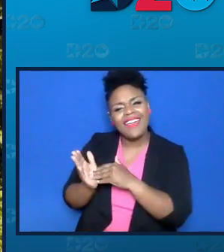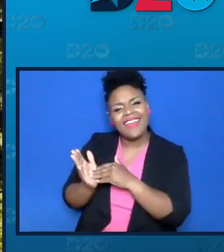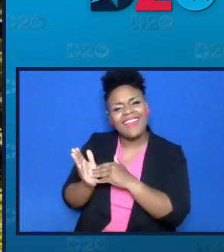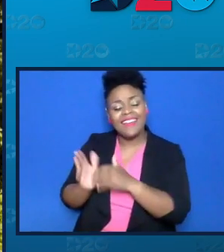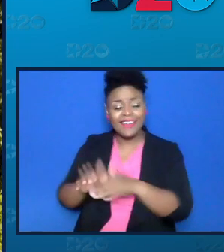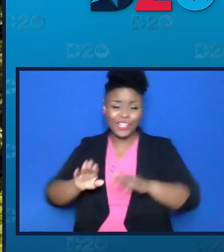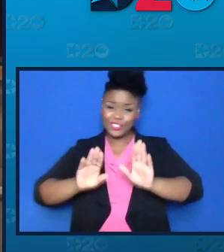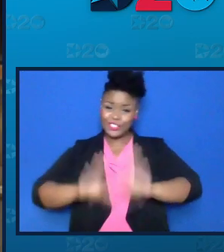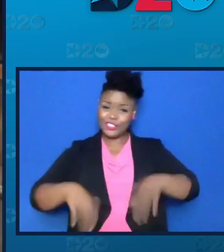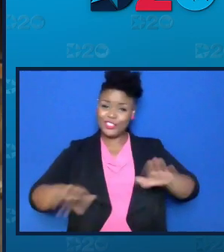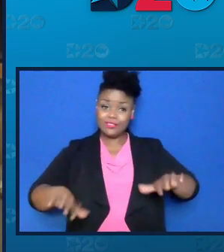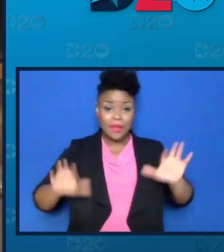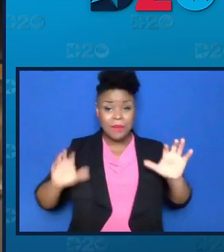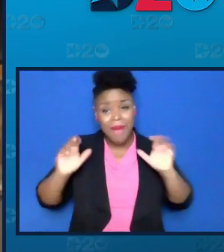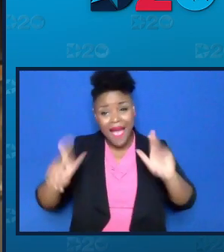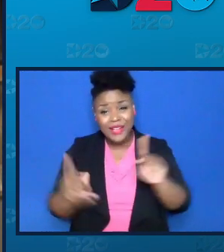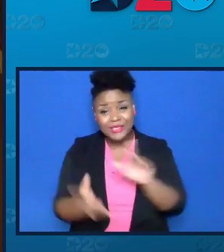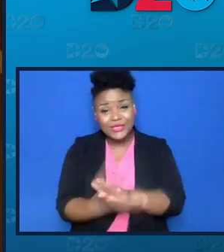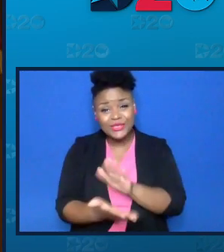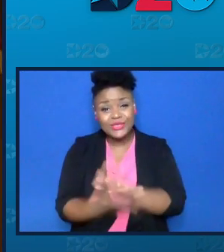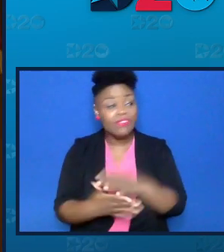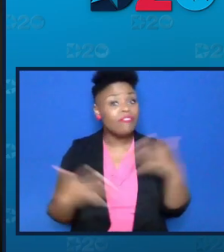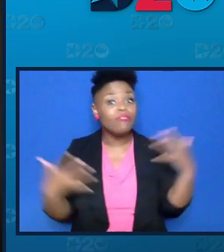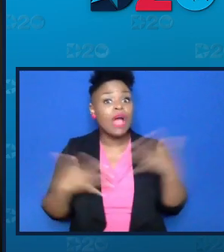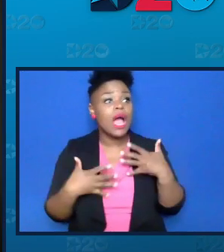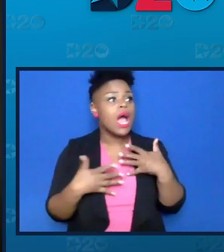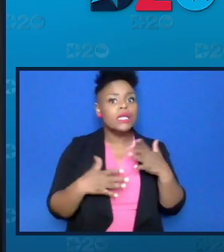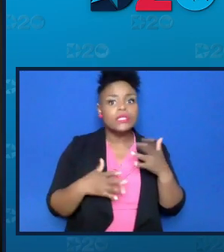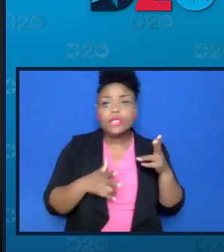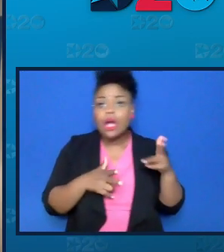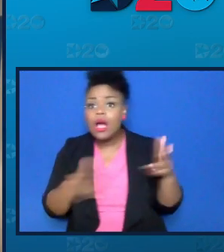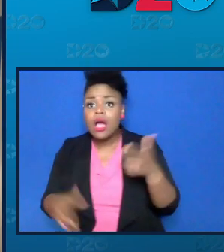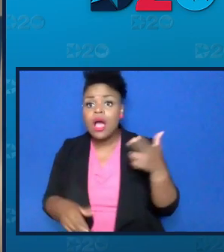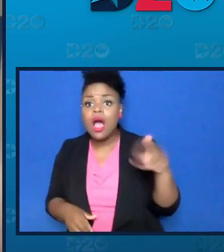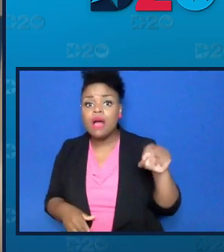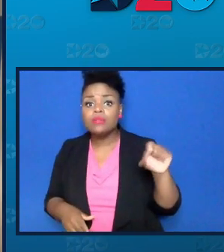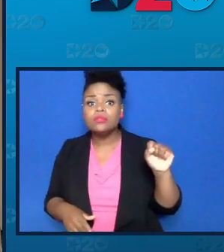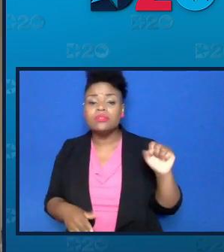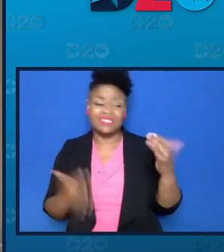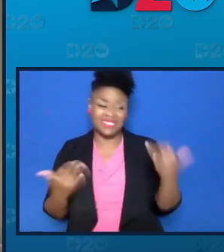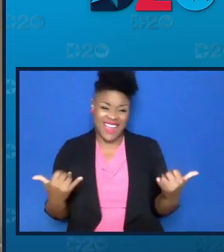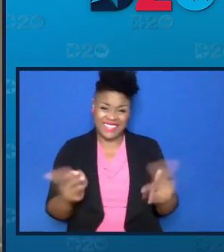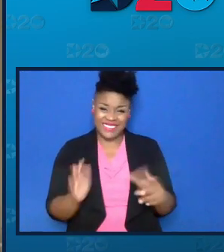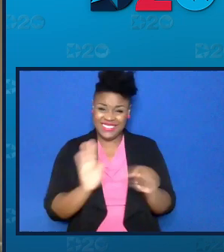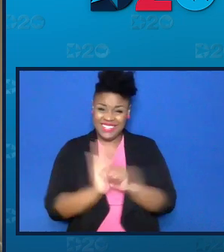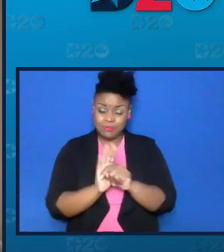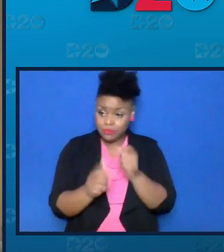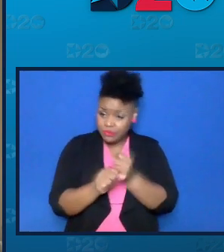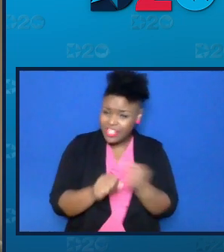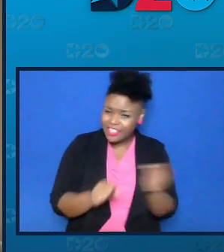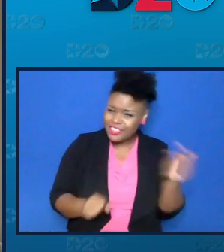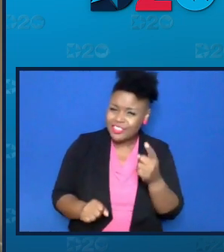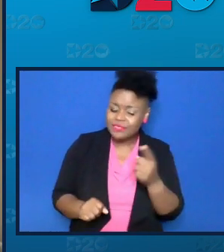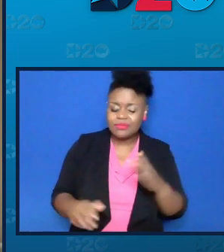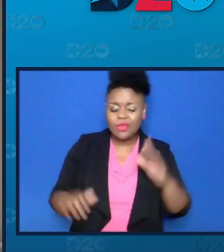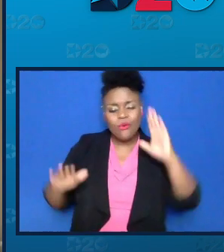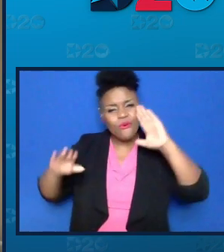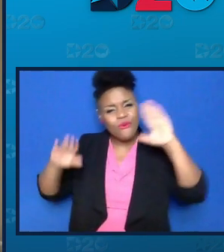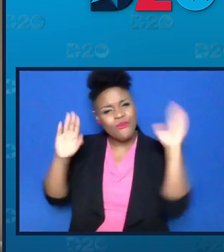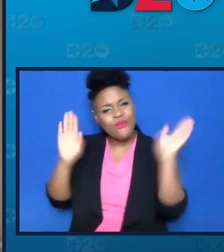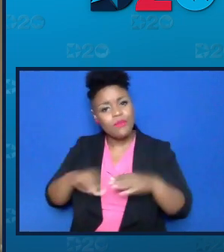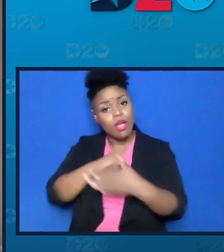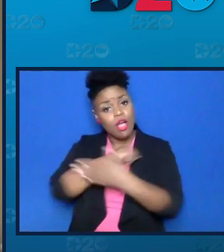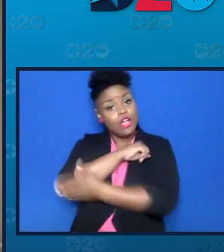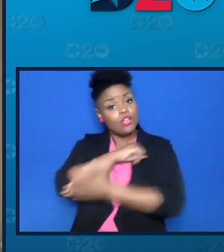fear of gun violence. This time next year. This time next year. This time next year. This time next year. I hope that this country realizes that we have,